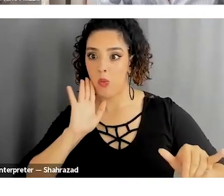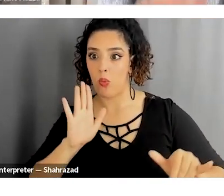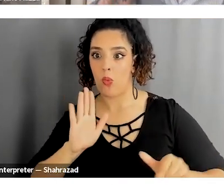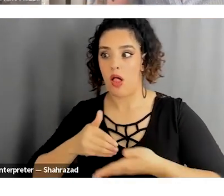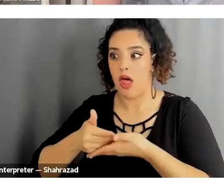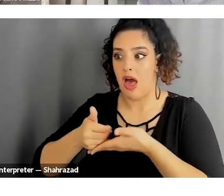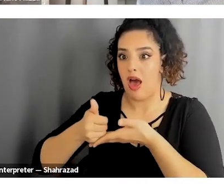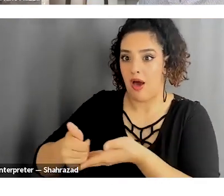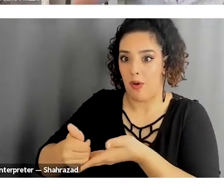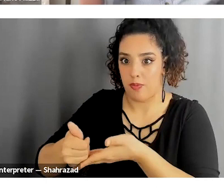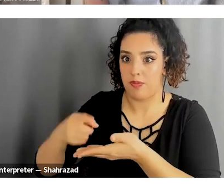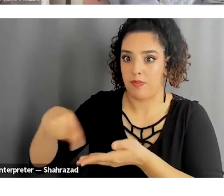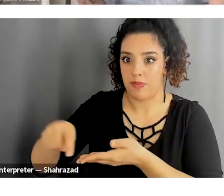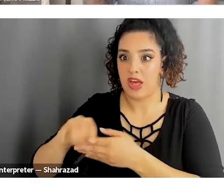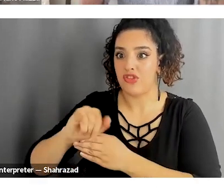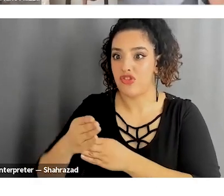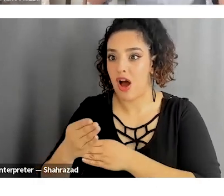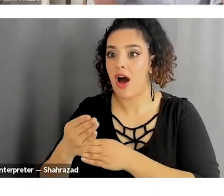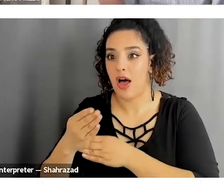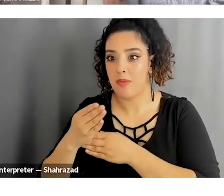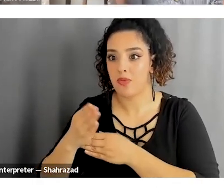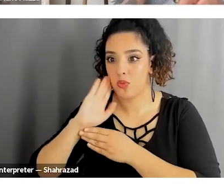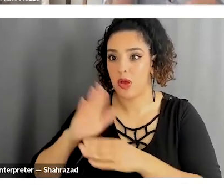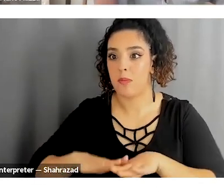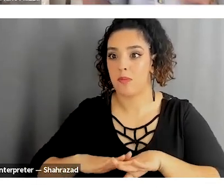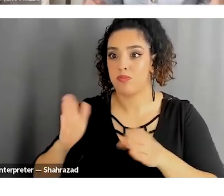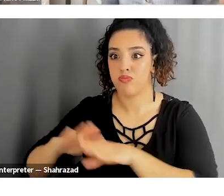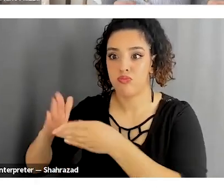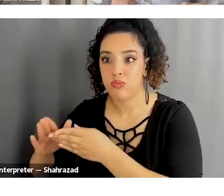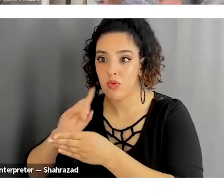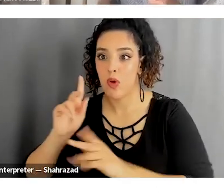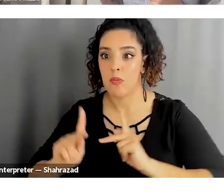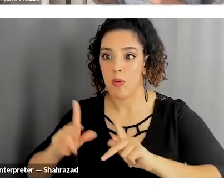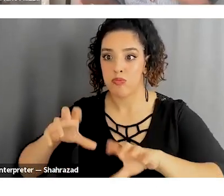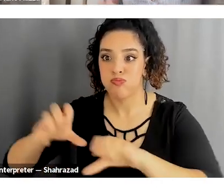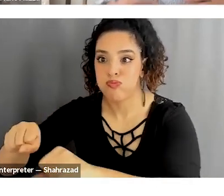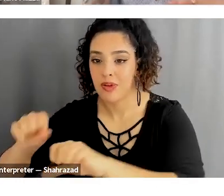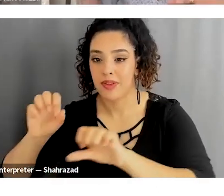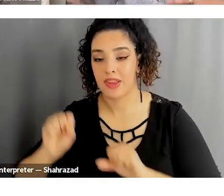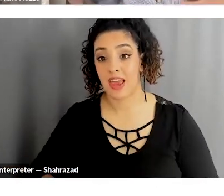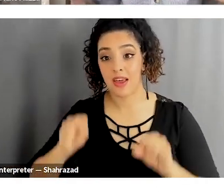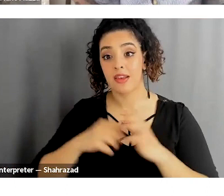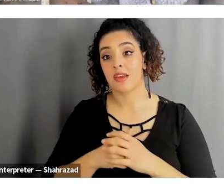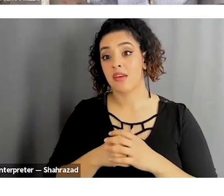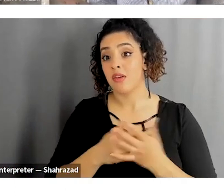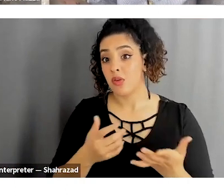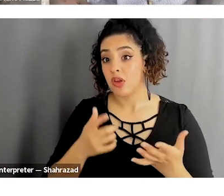job developments, right? So it's like, okay, in my head, let's talk about that utopian dream and the framework, right? Like, can we